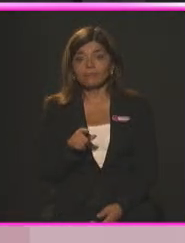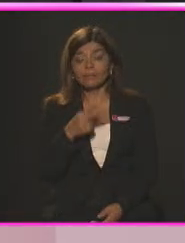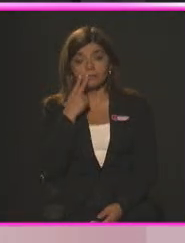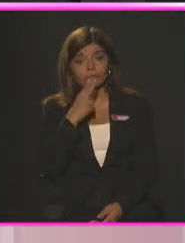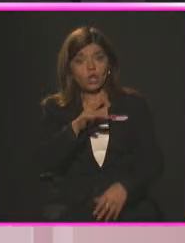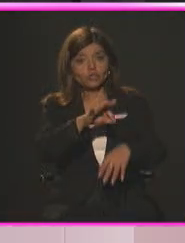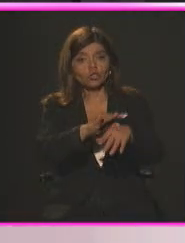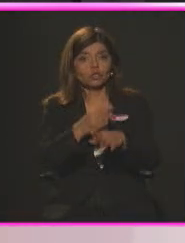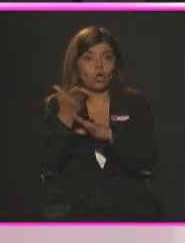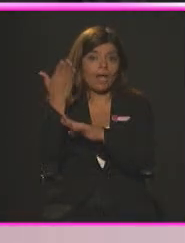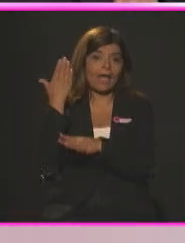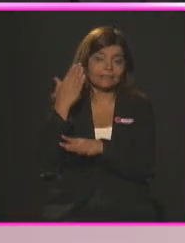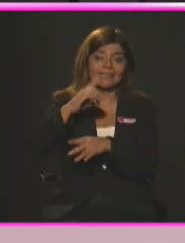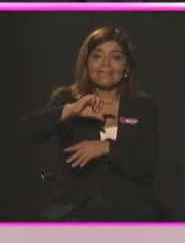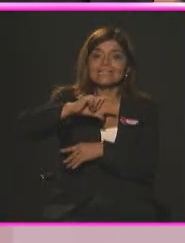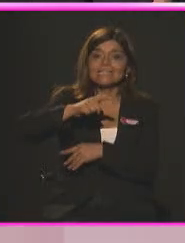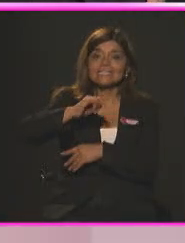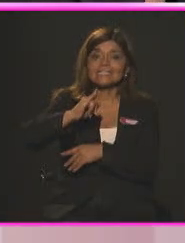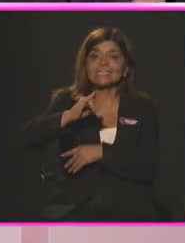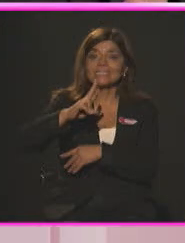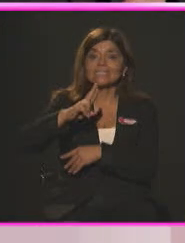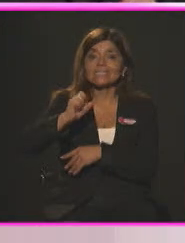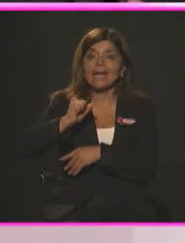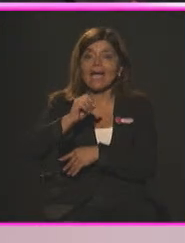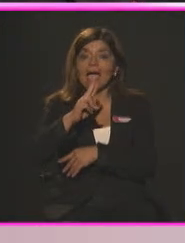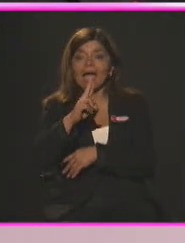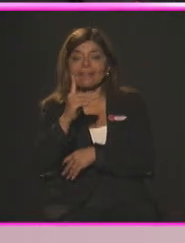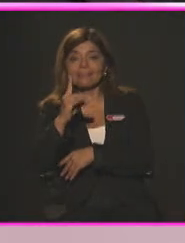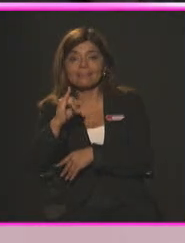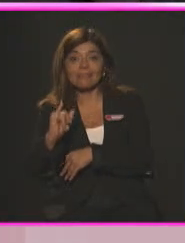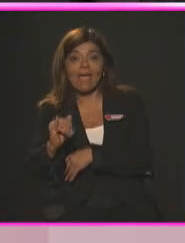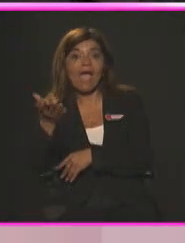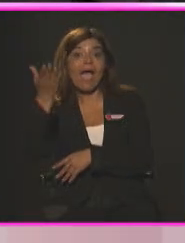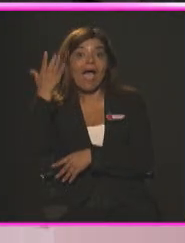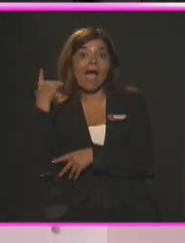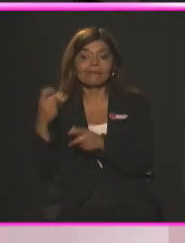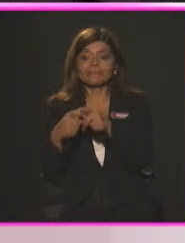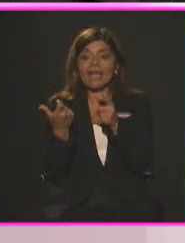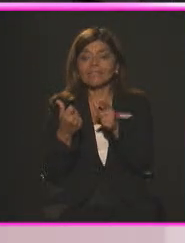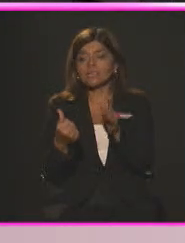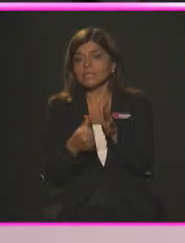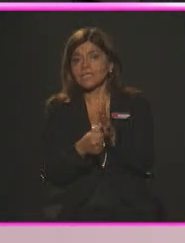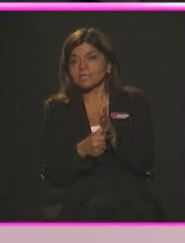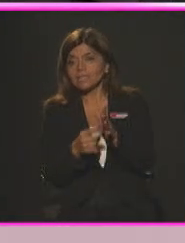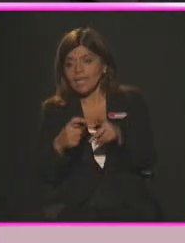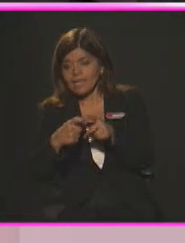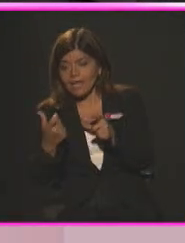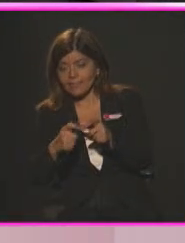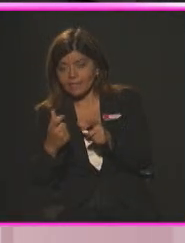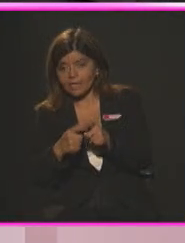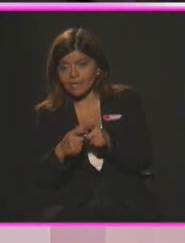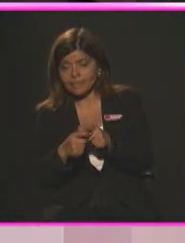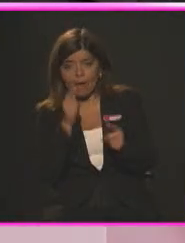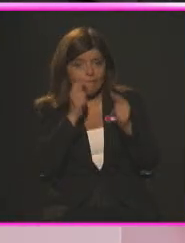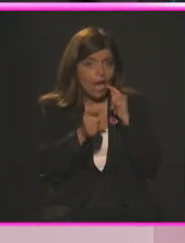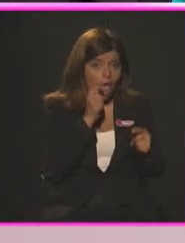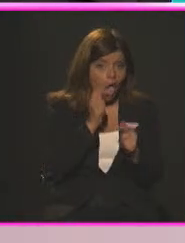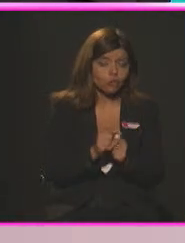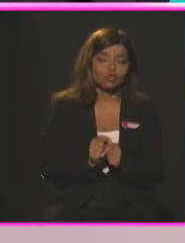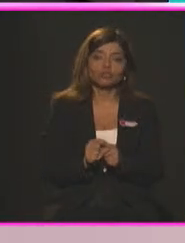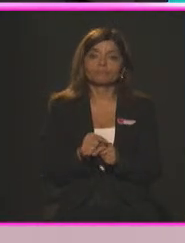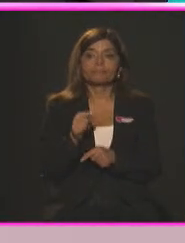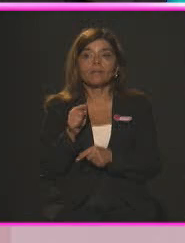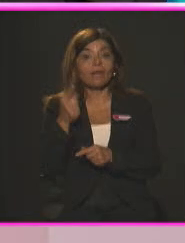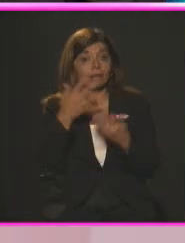in the United States to tell you which of these foods are really bad. But we're learning it anyway, and so articles like this one are